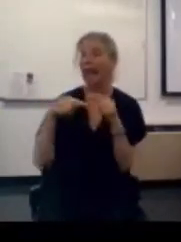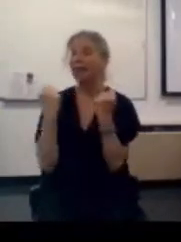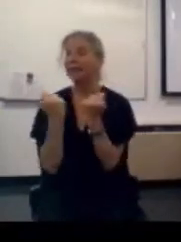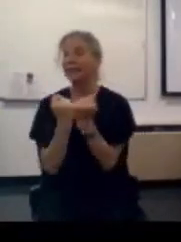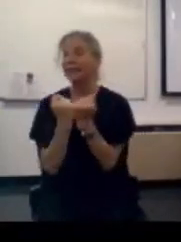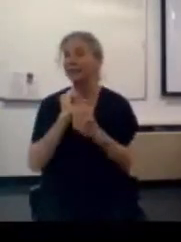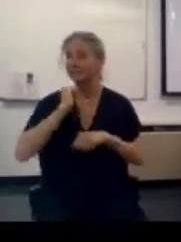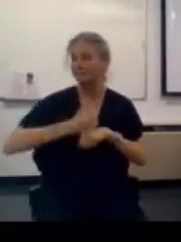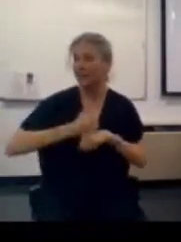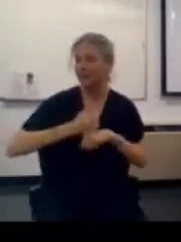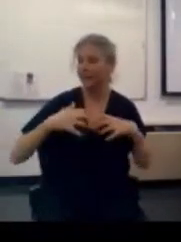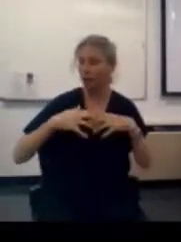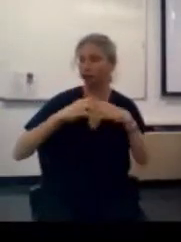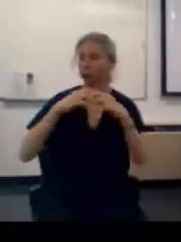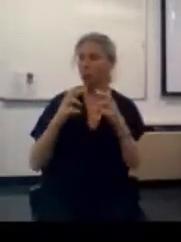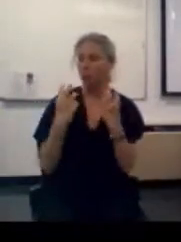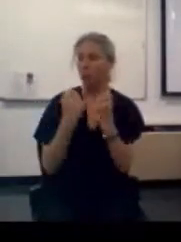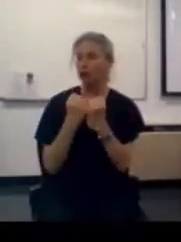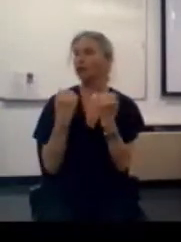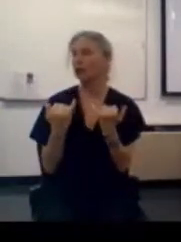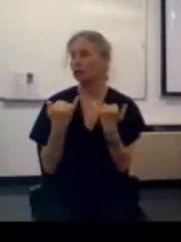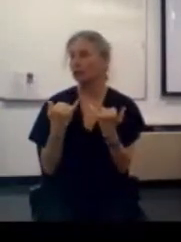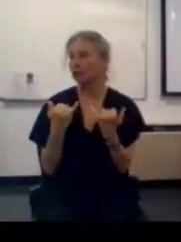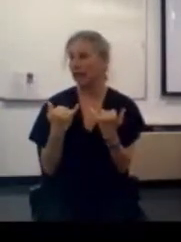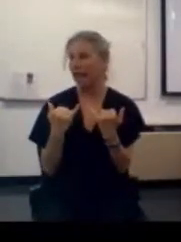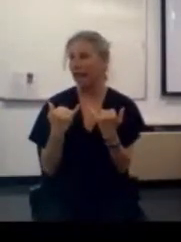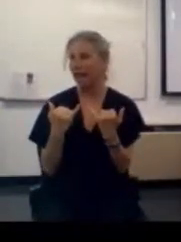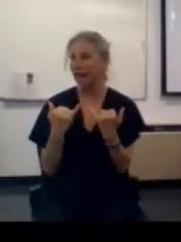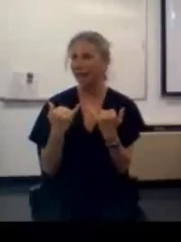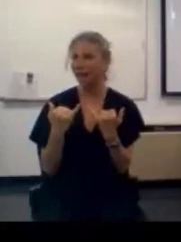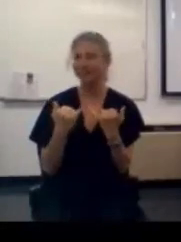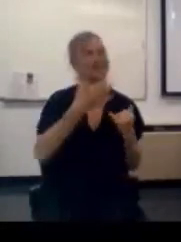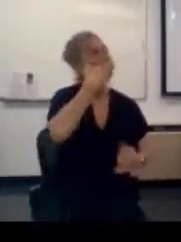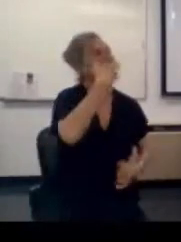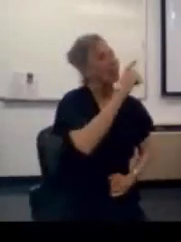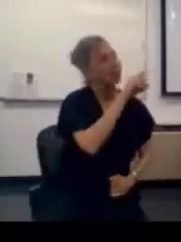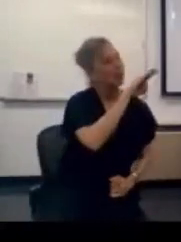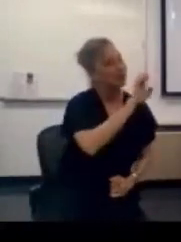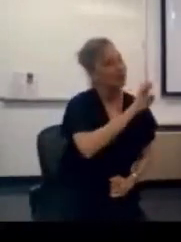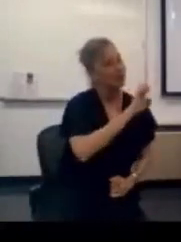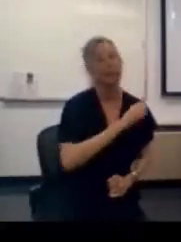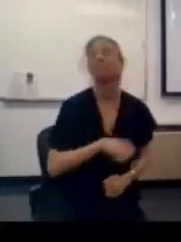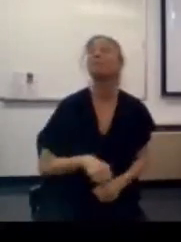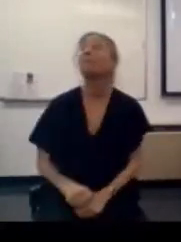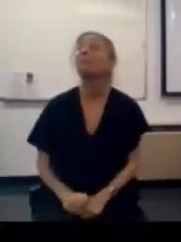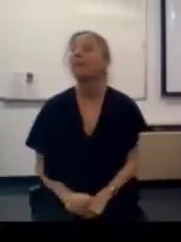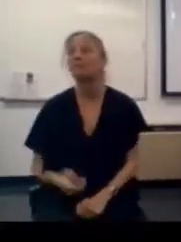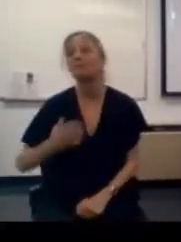to Debbie and team for putting this amazing event together.